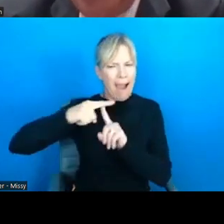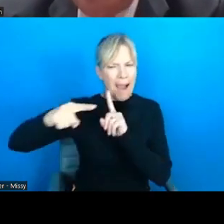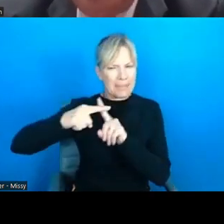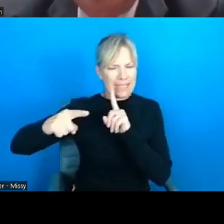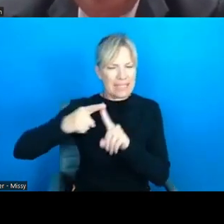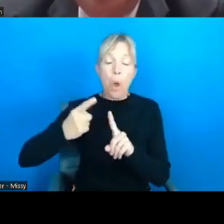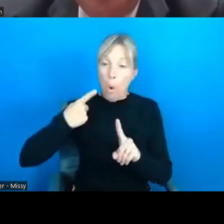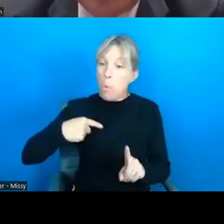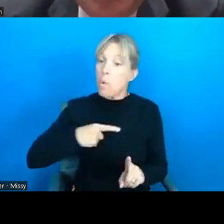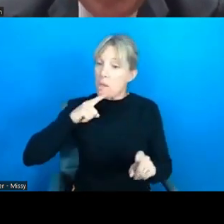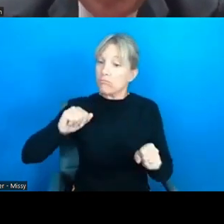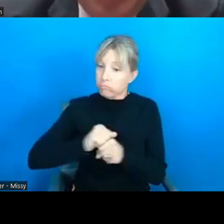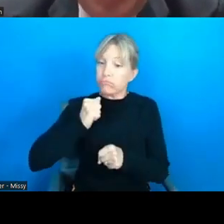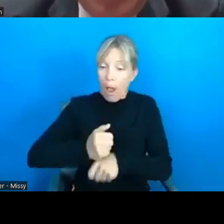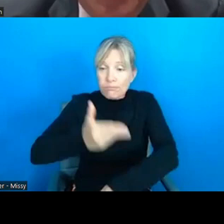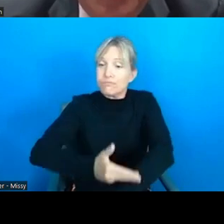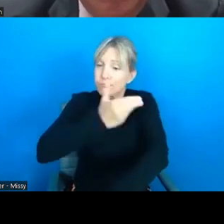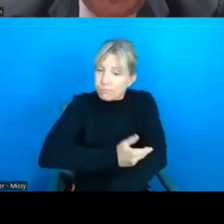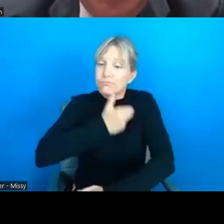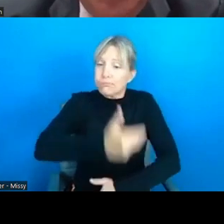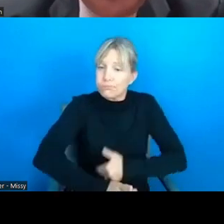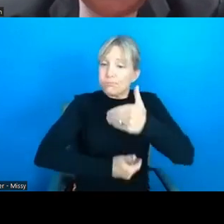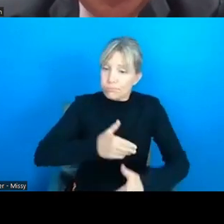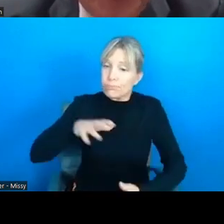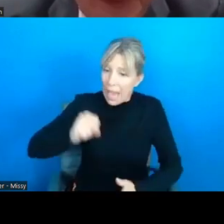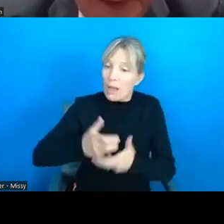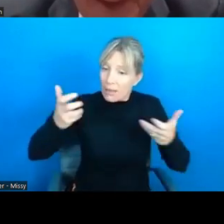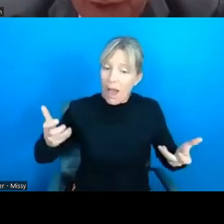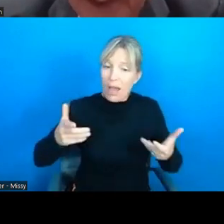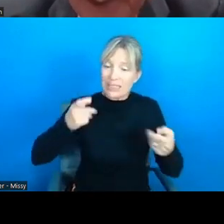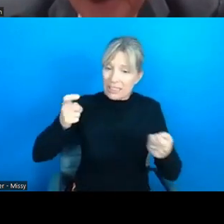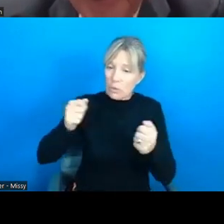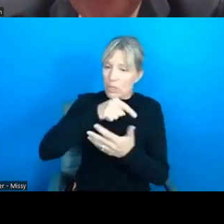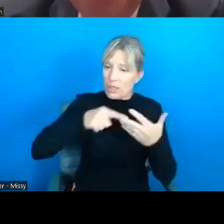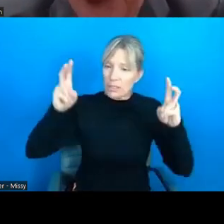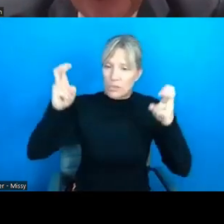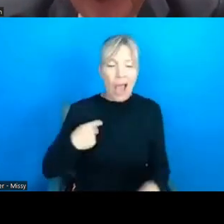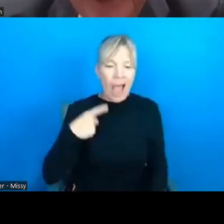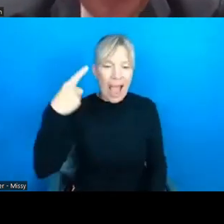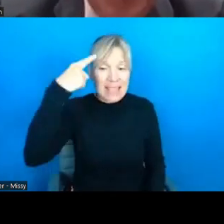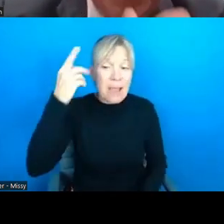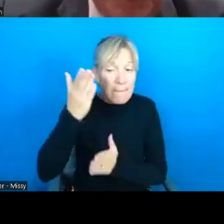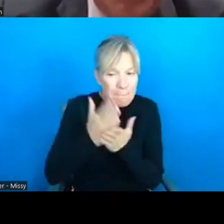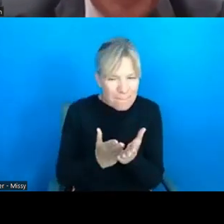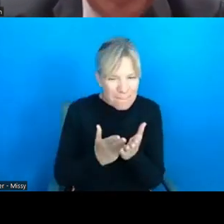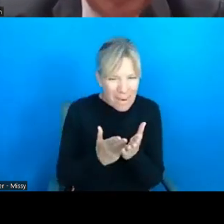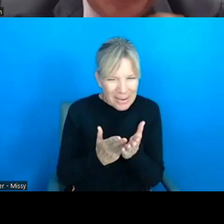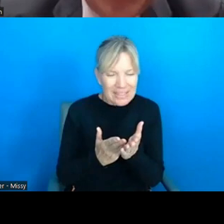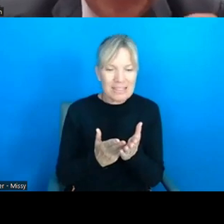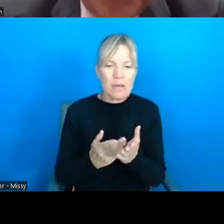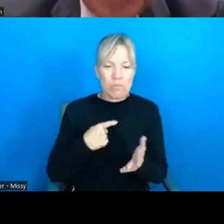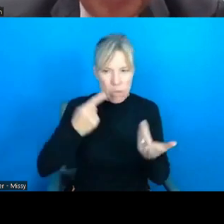have made immense gains on dealing with these issues. I think part of the key to, I agree with